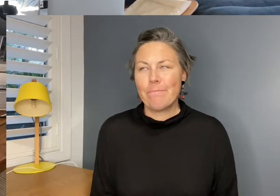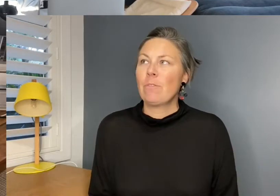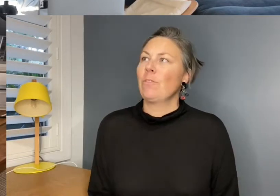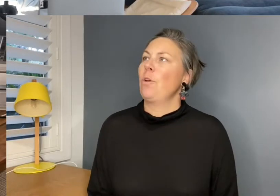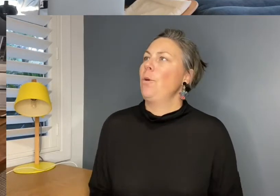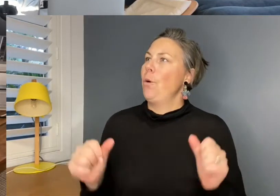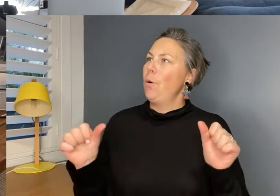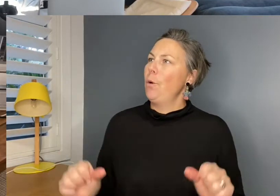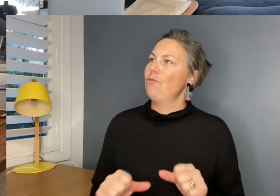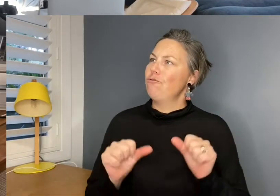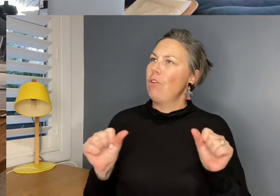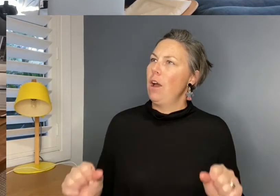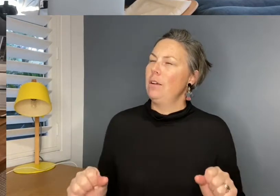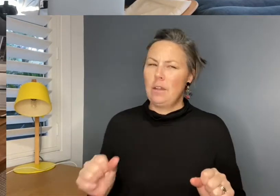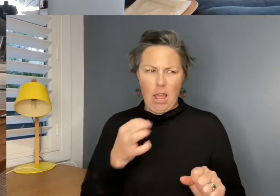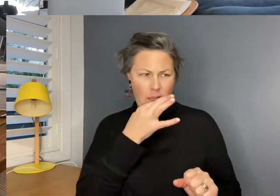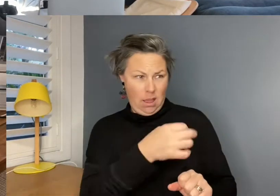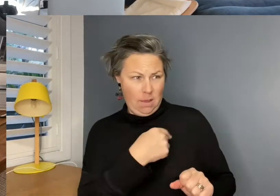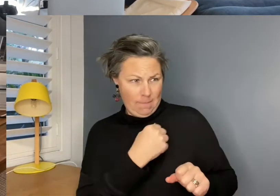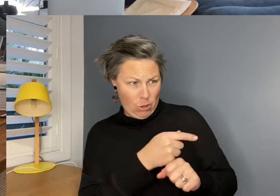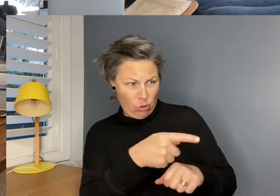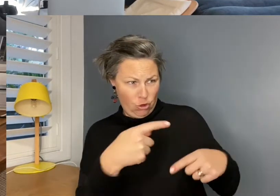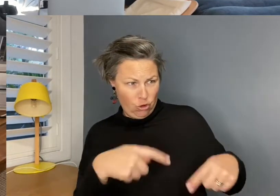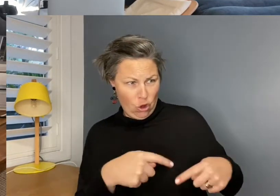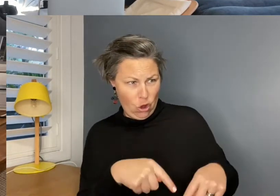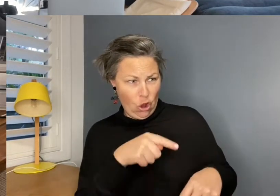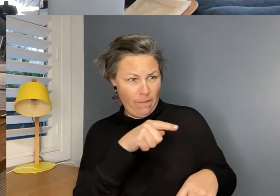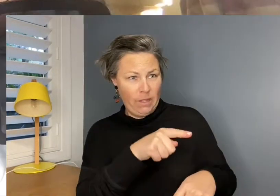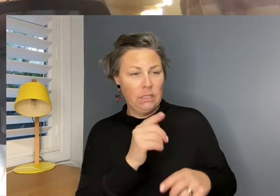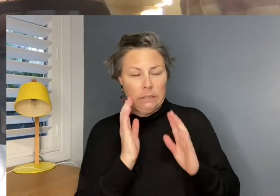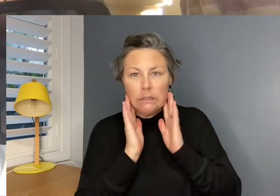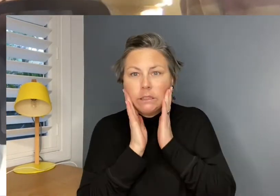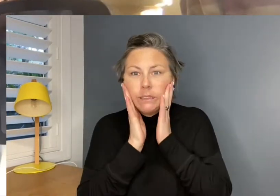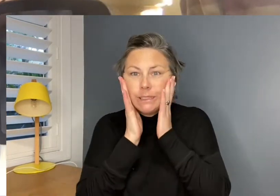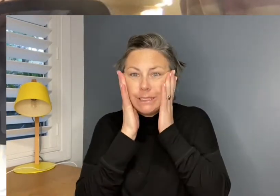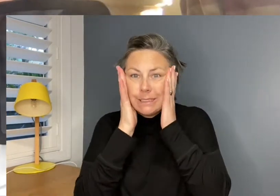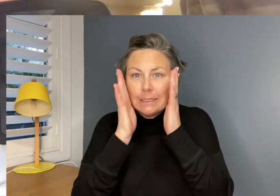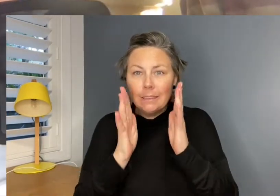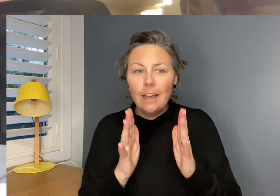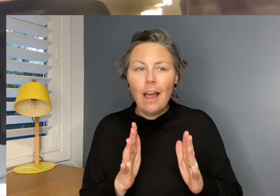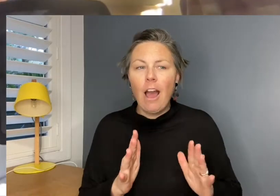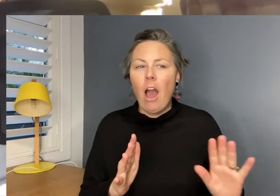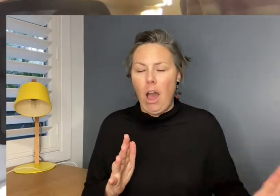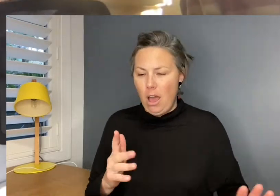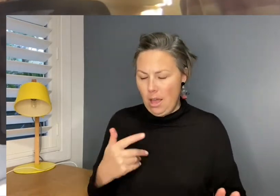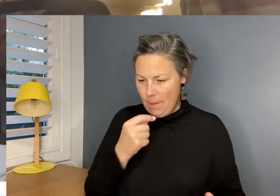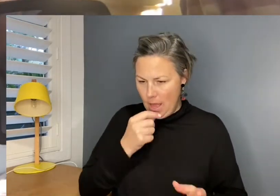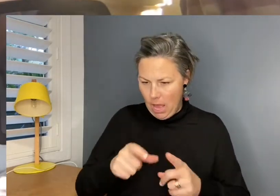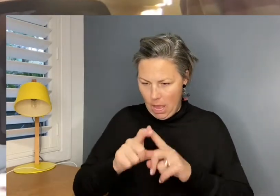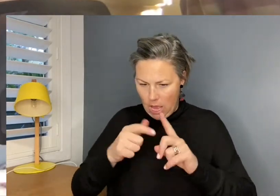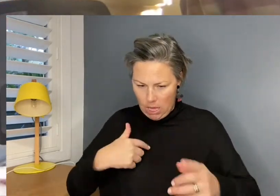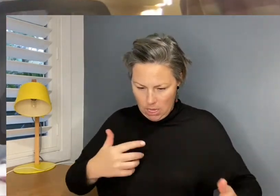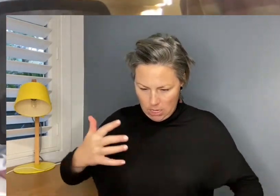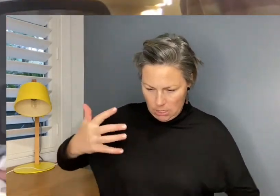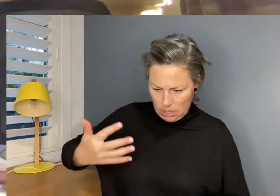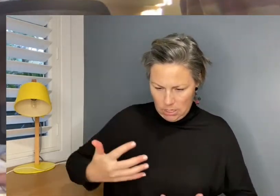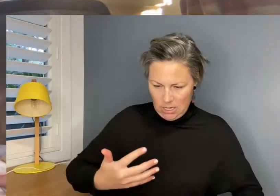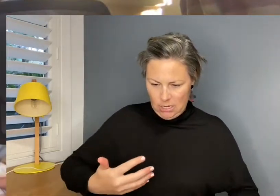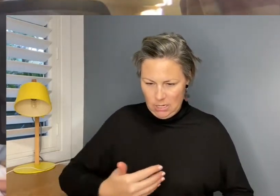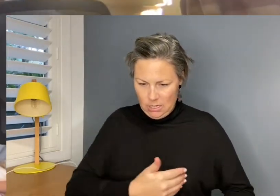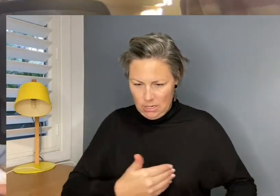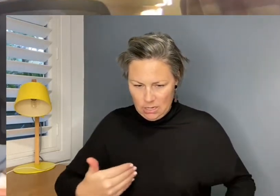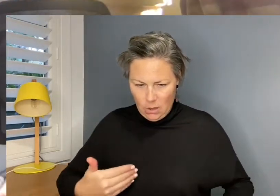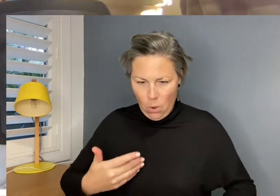so Am I making you nervous, by the way? You've got your nervous rash. I think I'm just finding it hard to juggle the one waiting for Ren